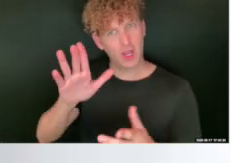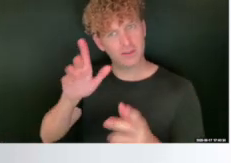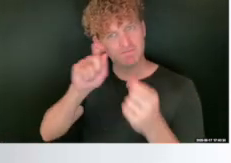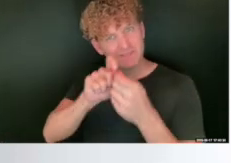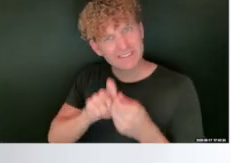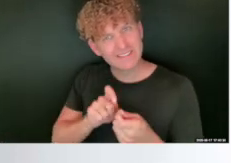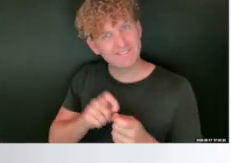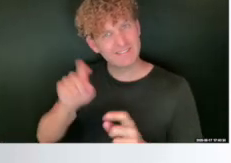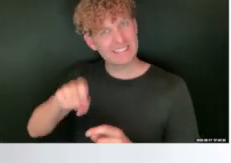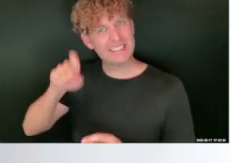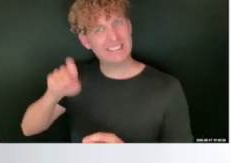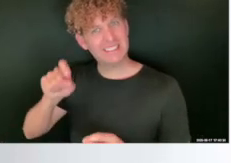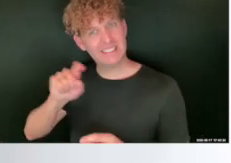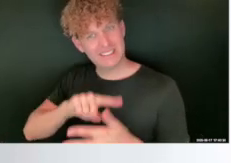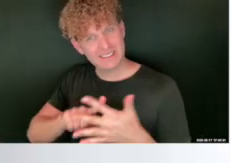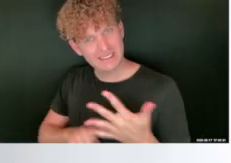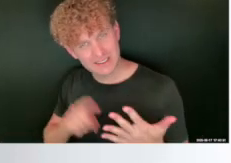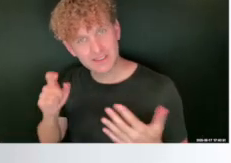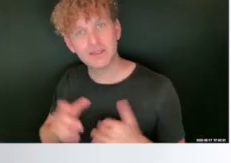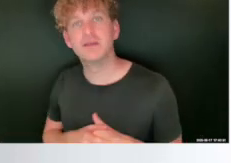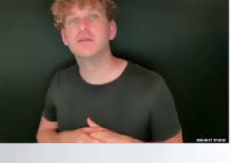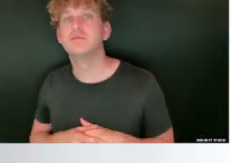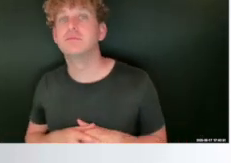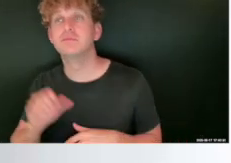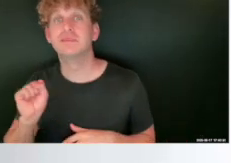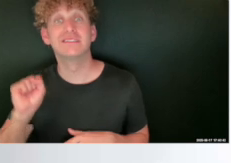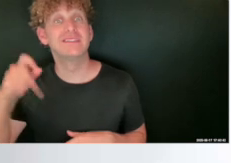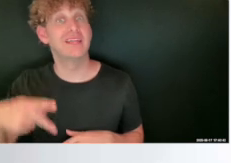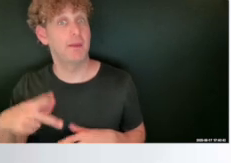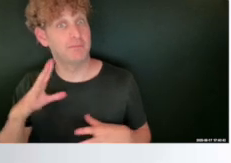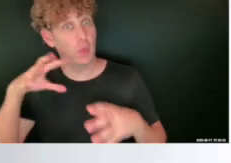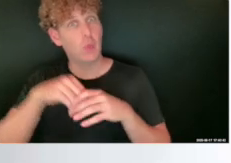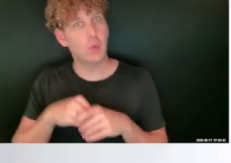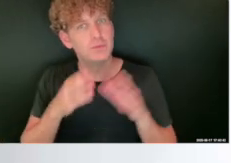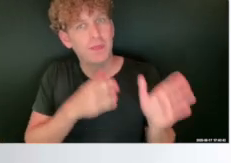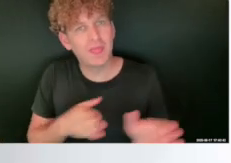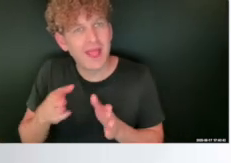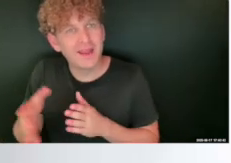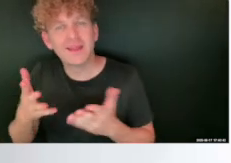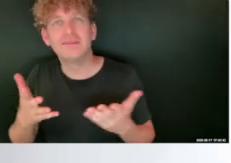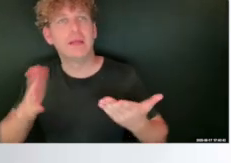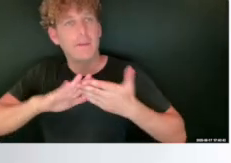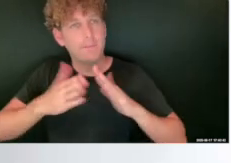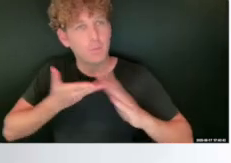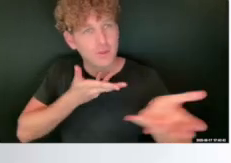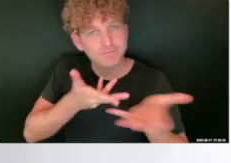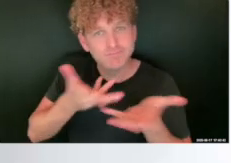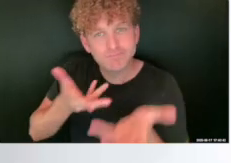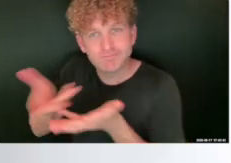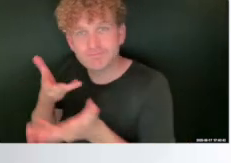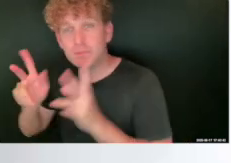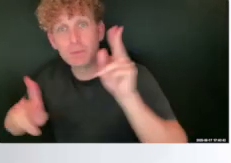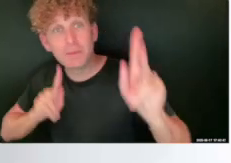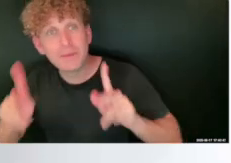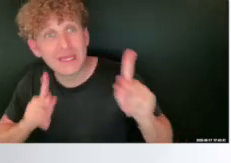transportation networks, first mile, last mile barriers often make it hard to use these systems to